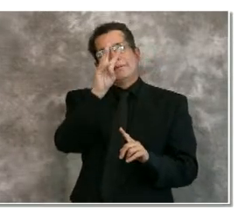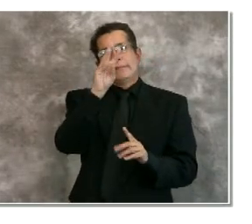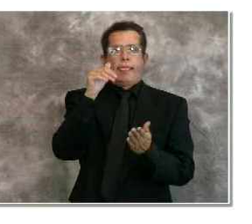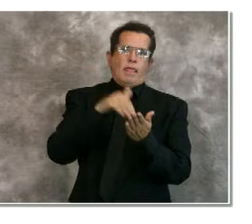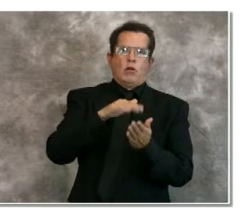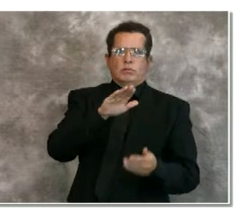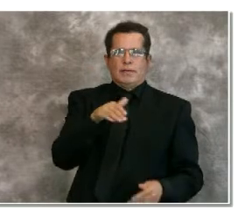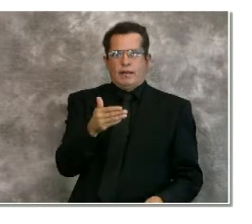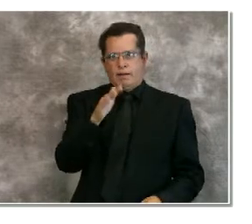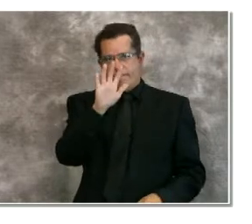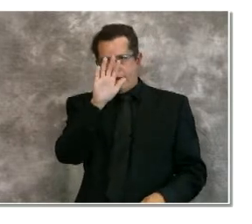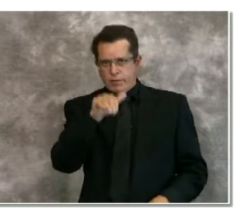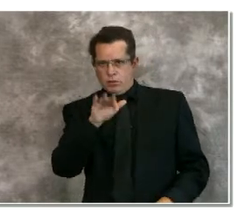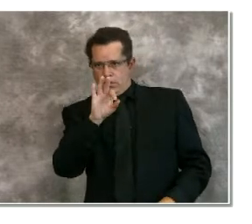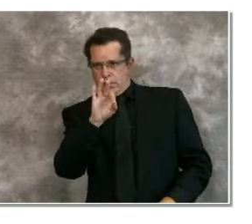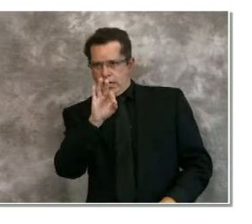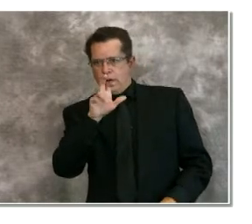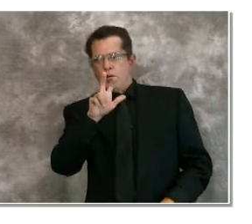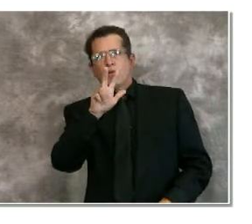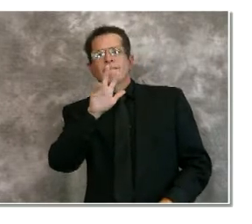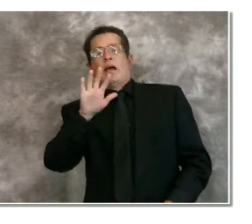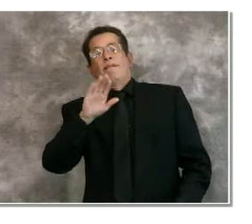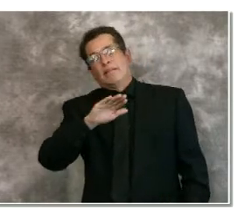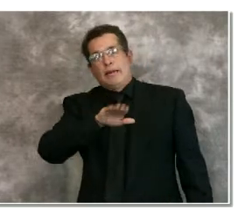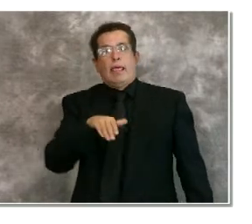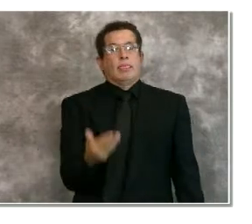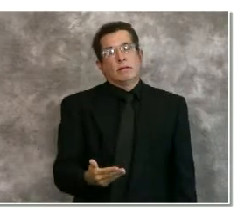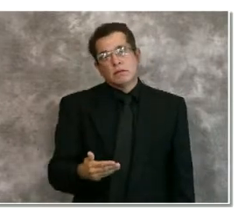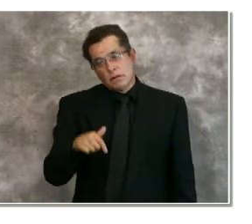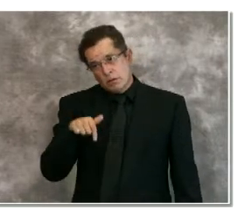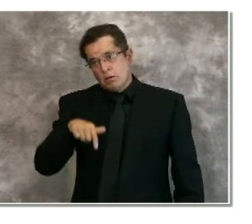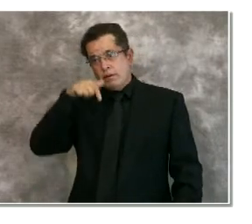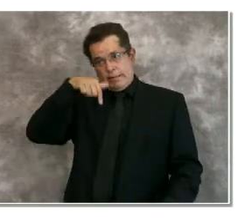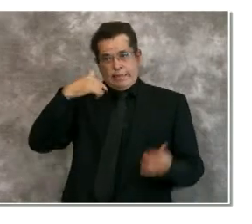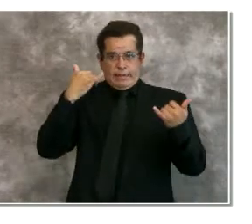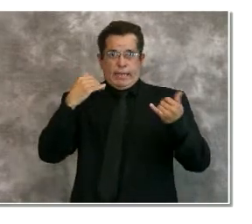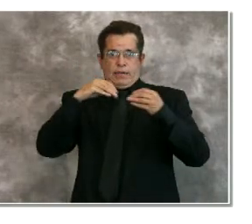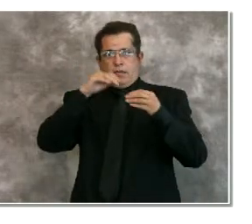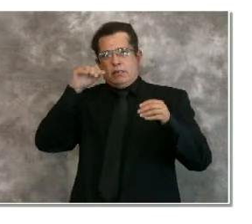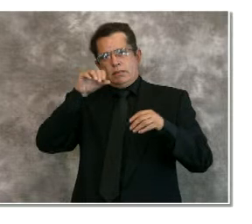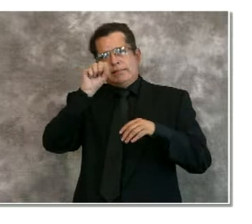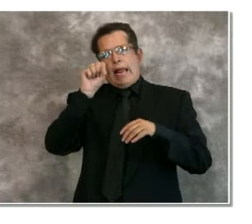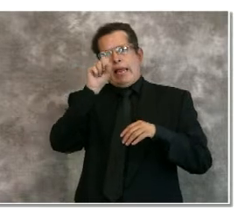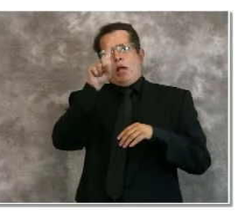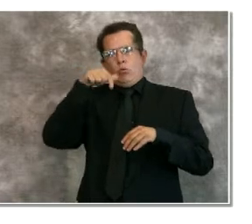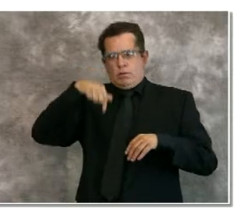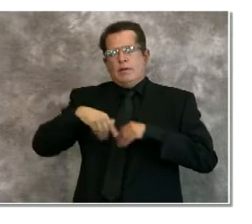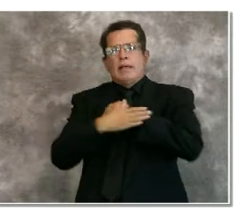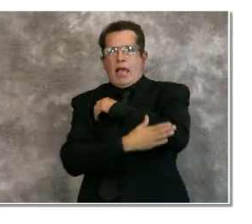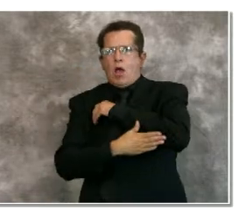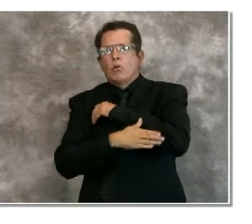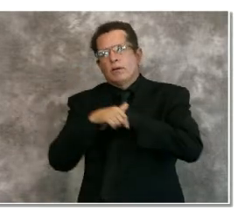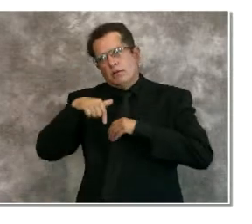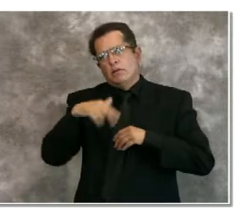at 5,935. Today, the County of San Diego is reporting